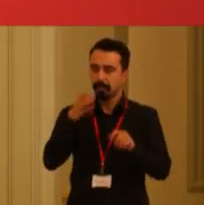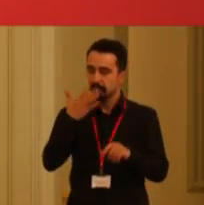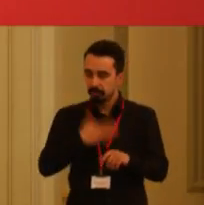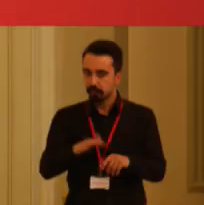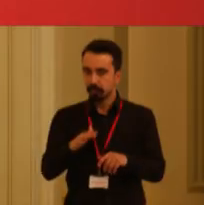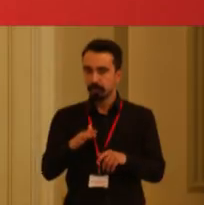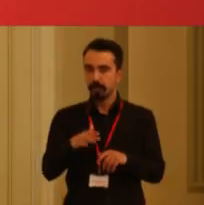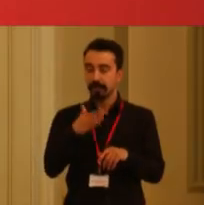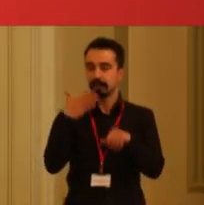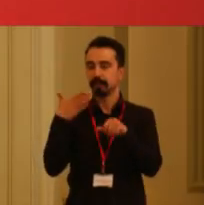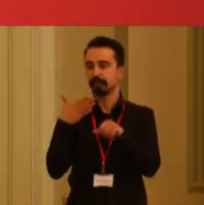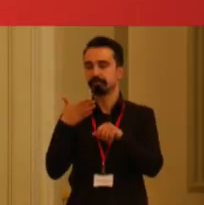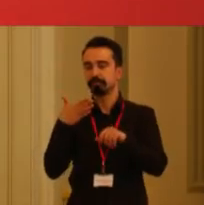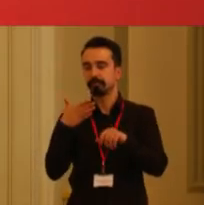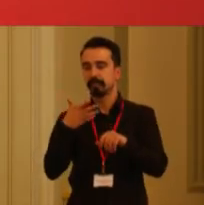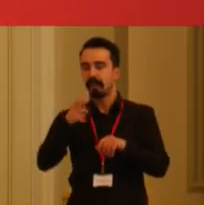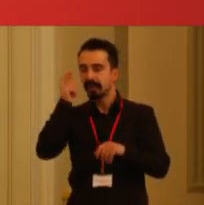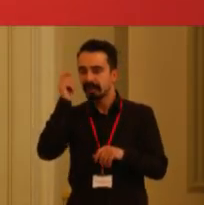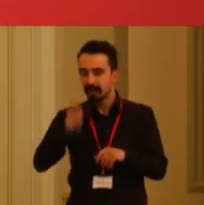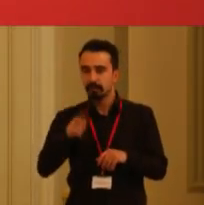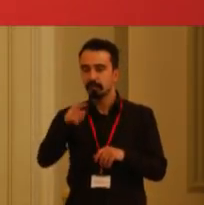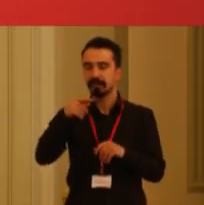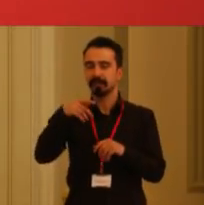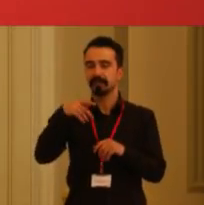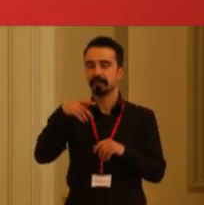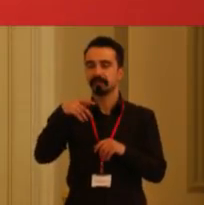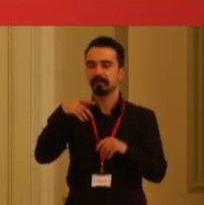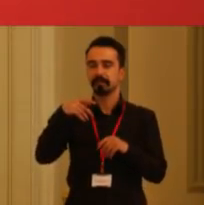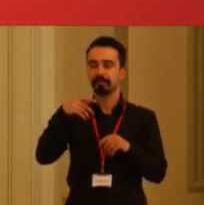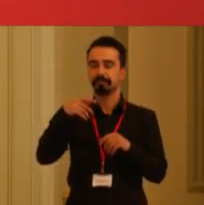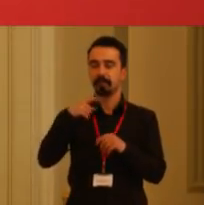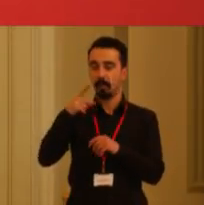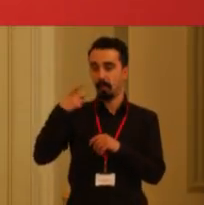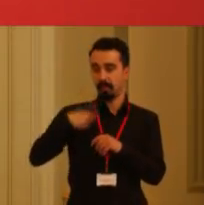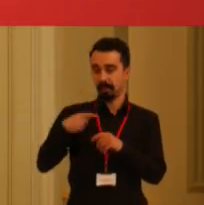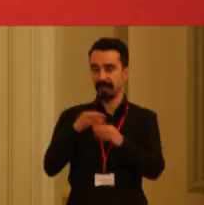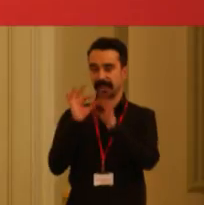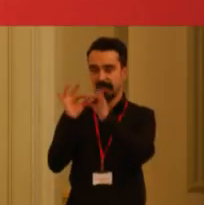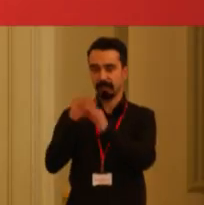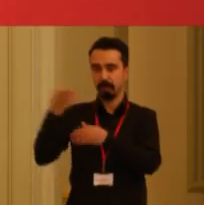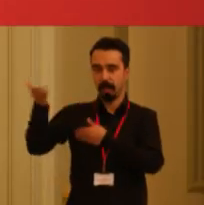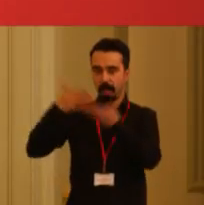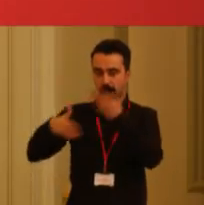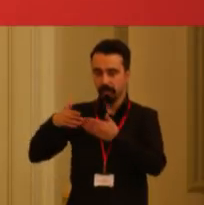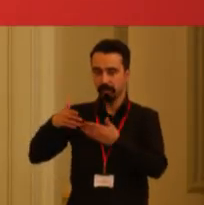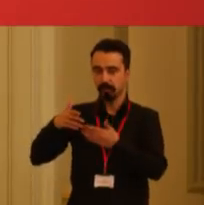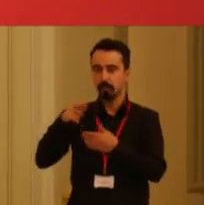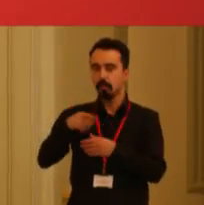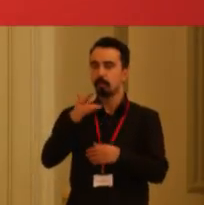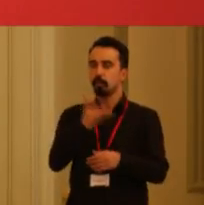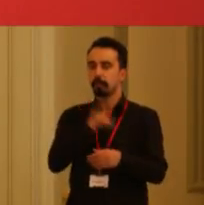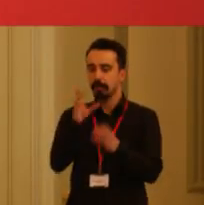get hired in just because they come from a traditional background and that they wear a headscarf. So here's how